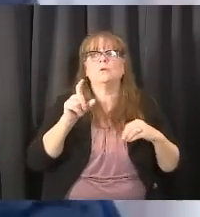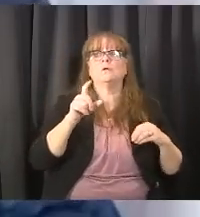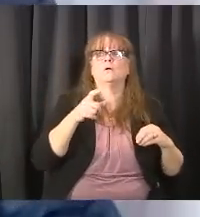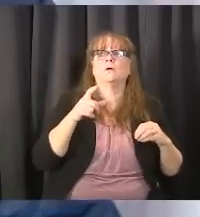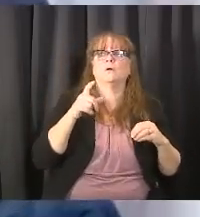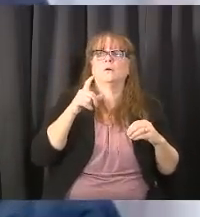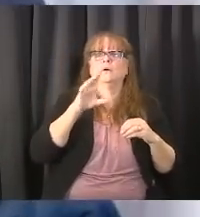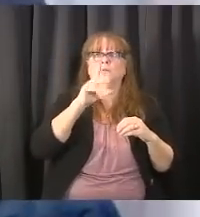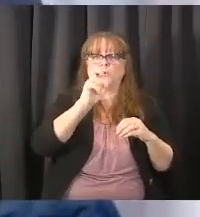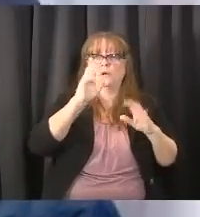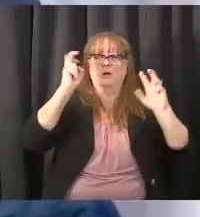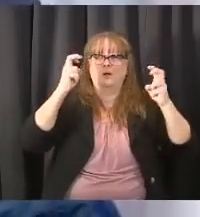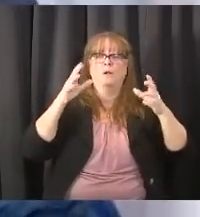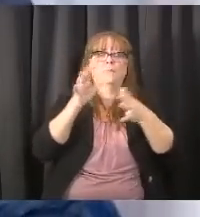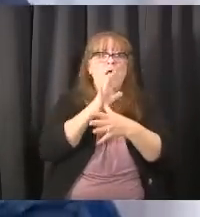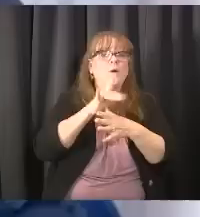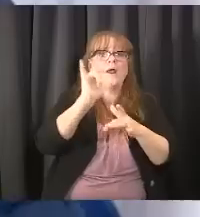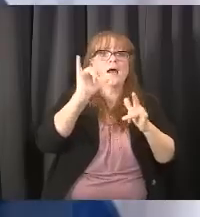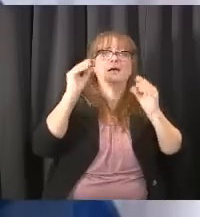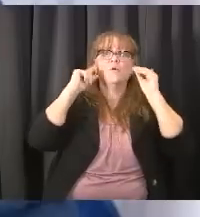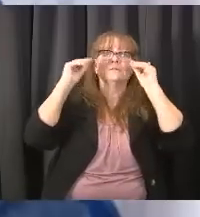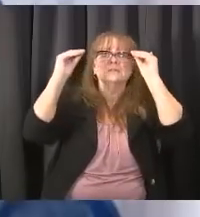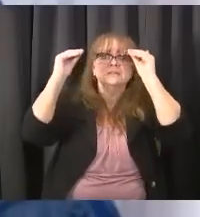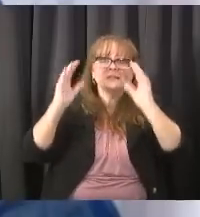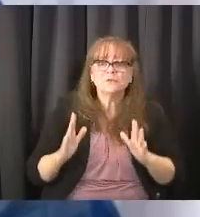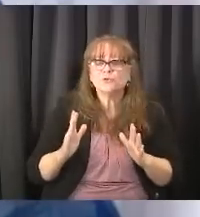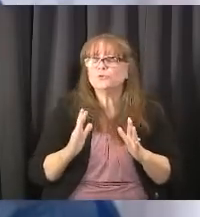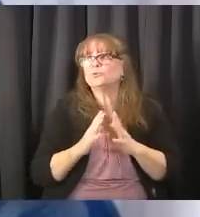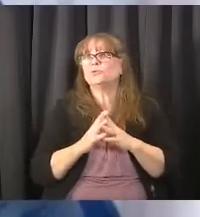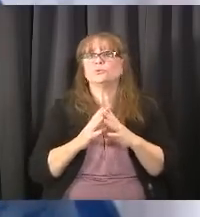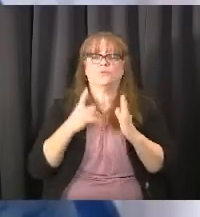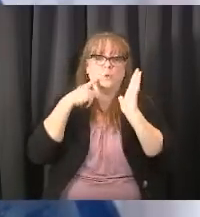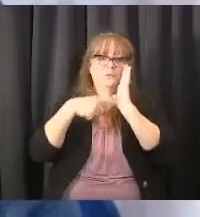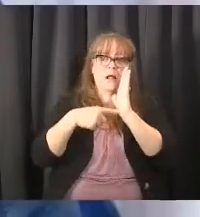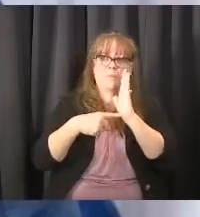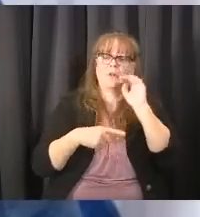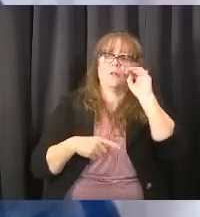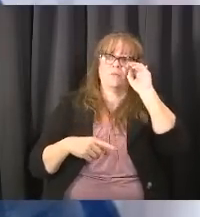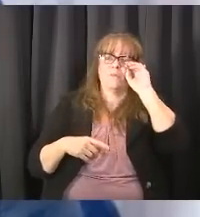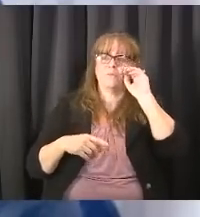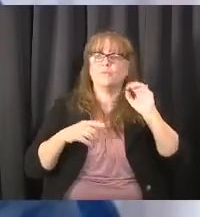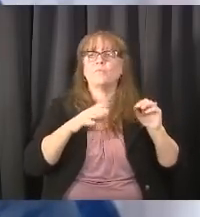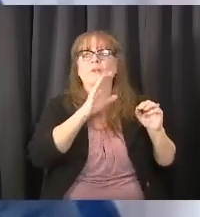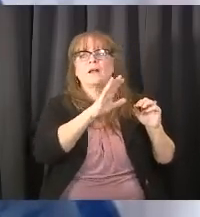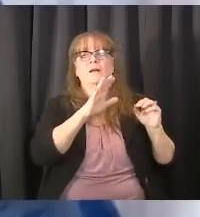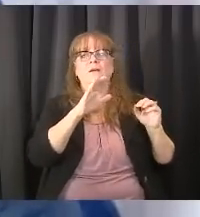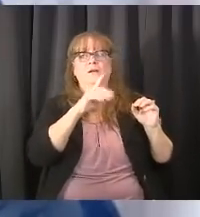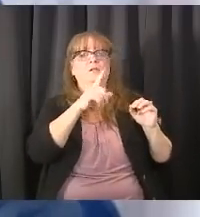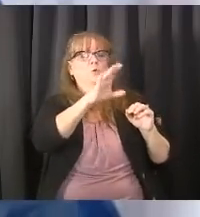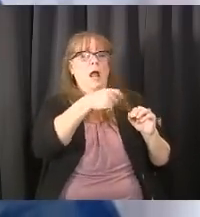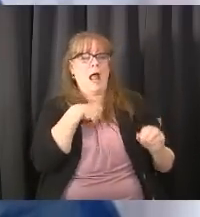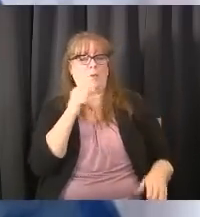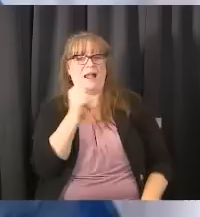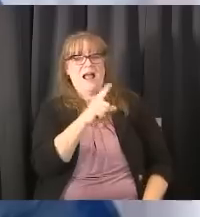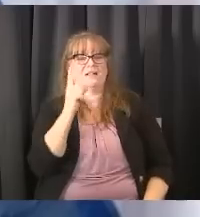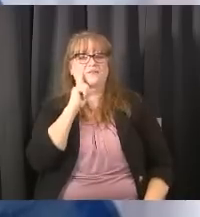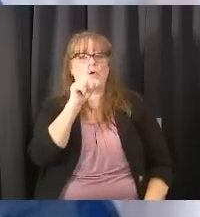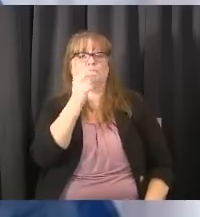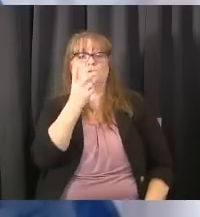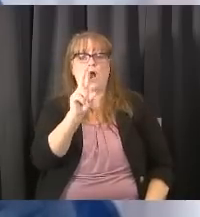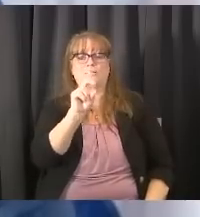an opportunity to comment on this from the medical perspective, but from the data that we're seeing, the greatest inherent risk factor is actually age